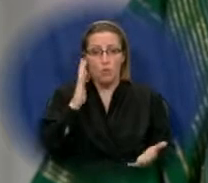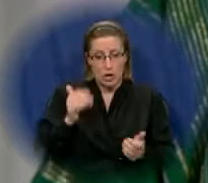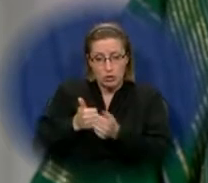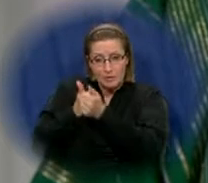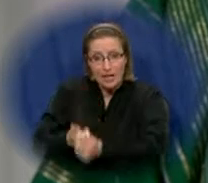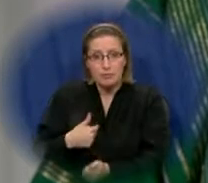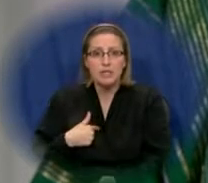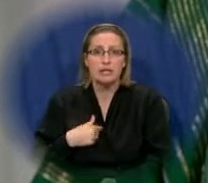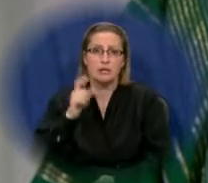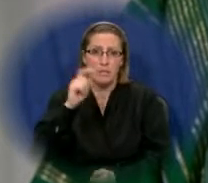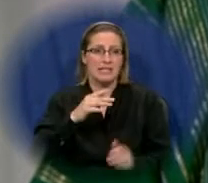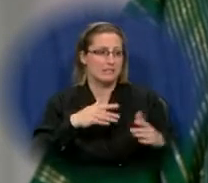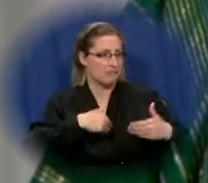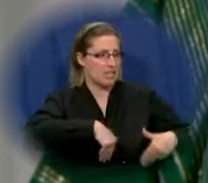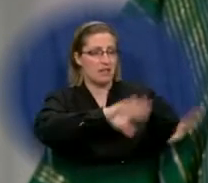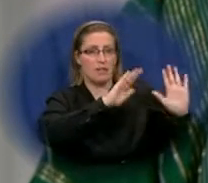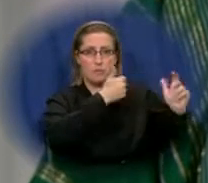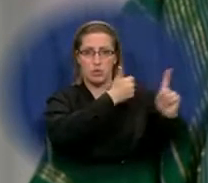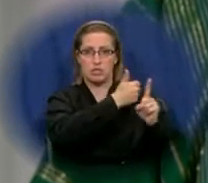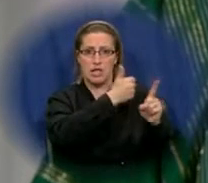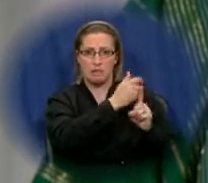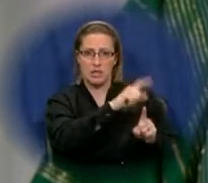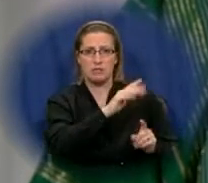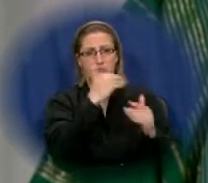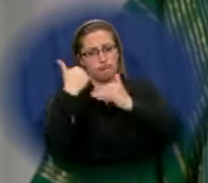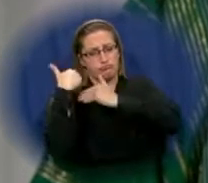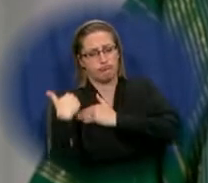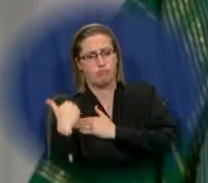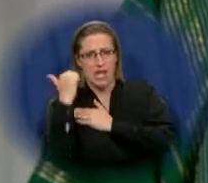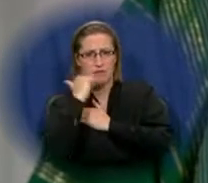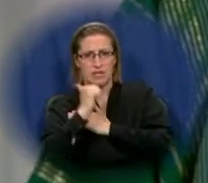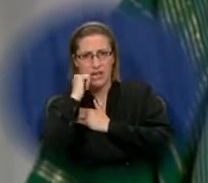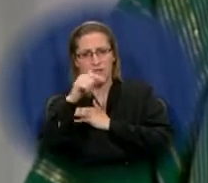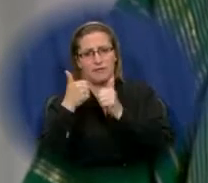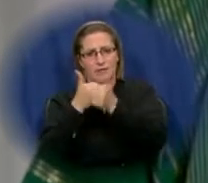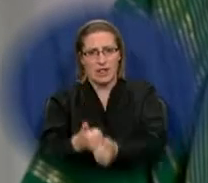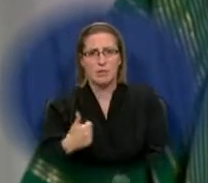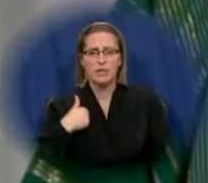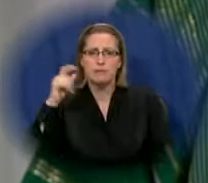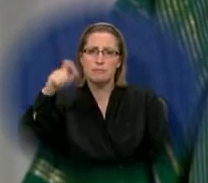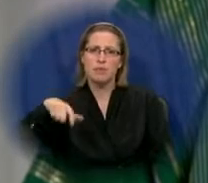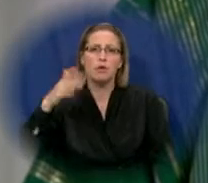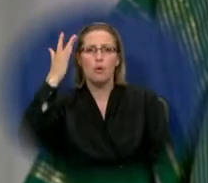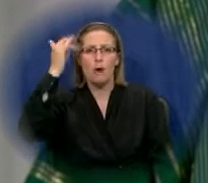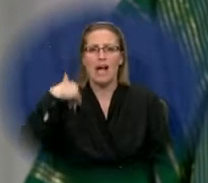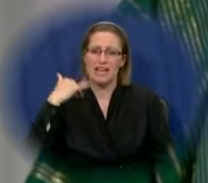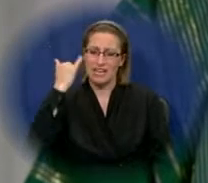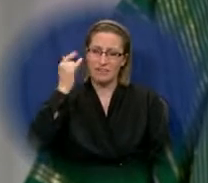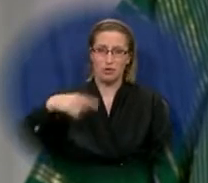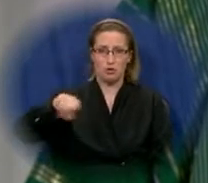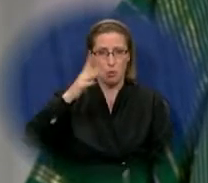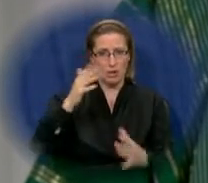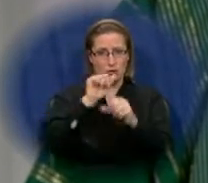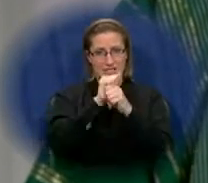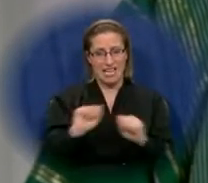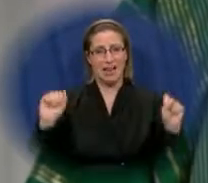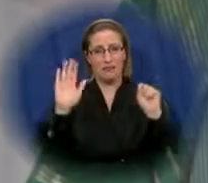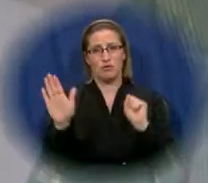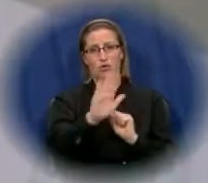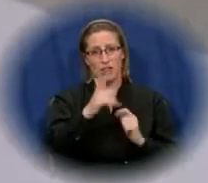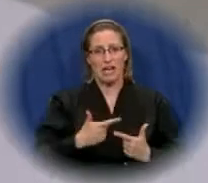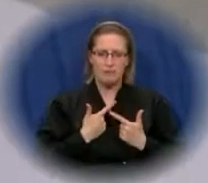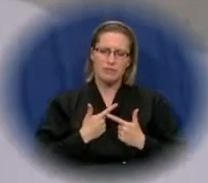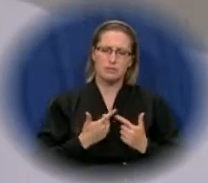after me, he must not deny himself and take up his cross daily and follow me. For whoever wishes to save his life will lose